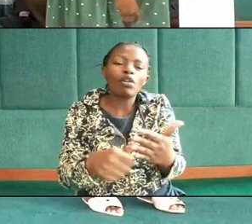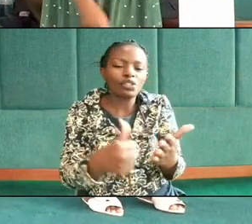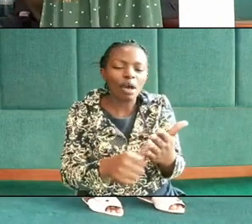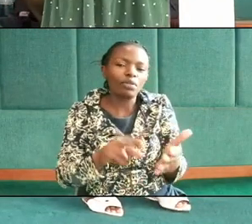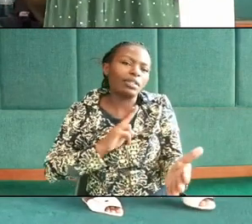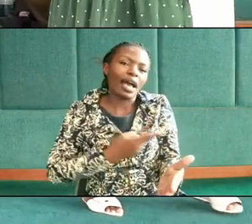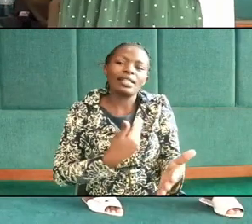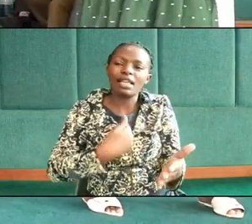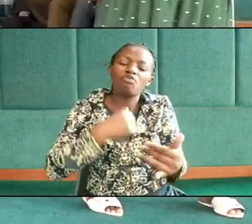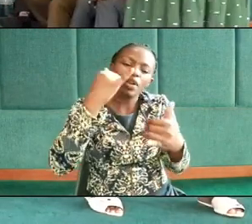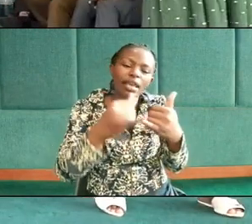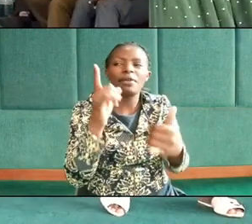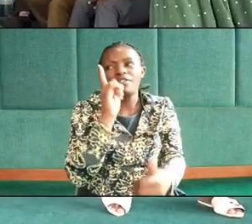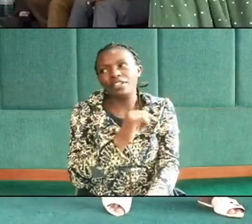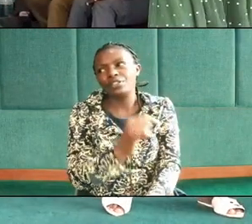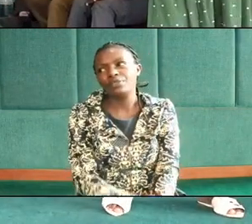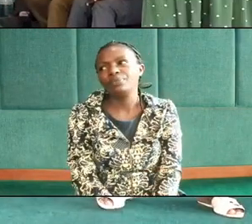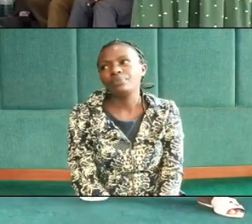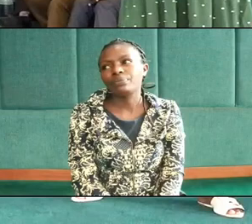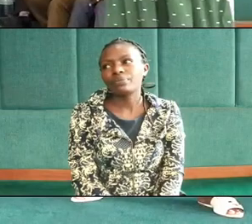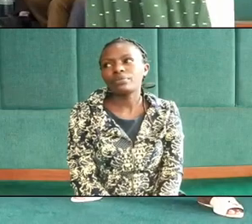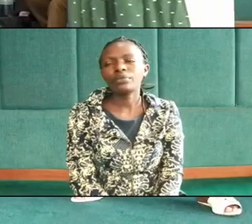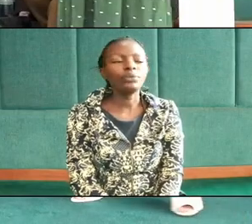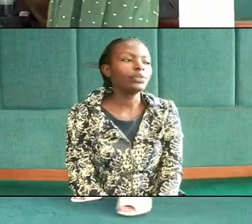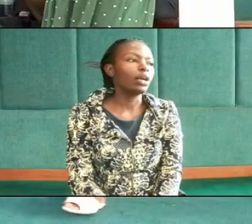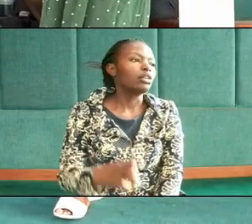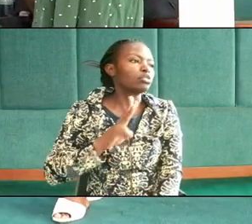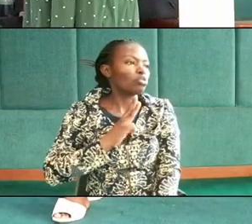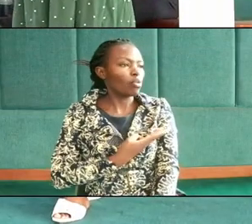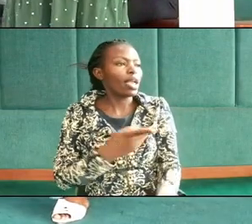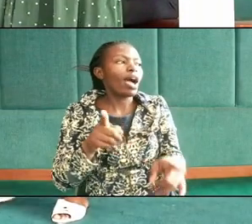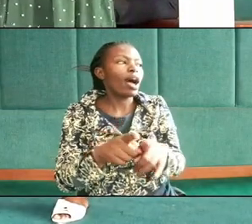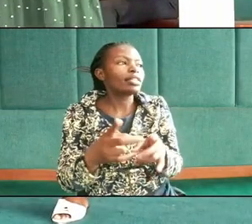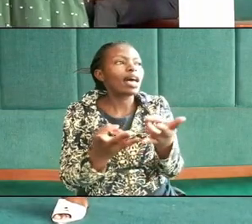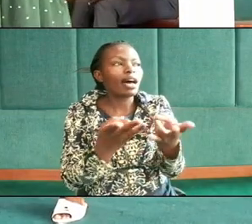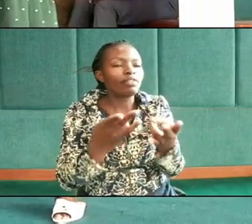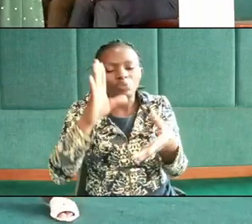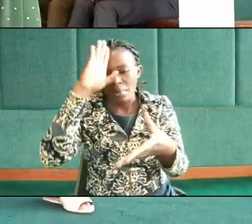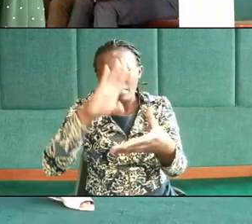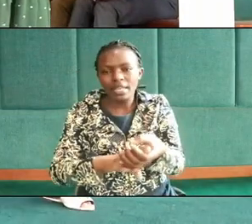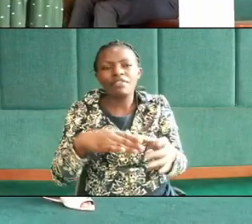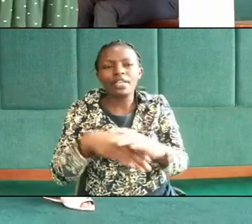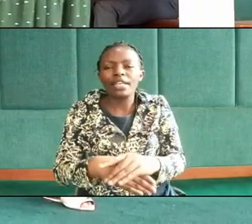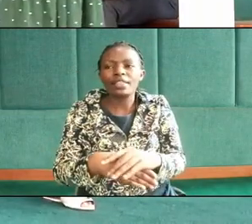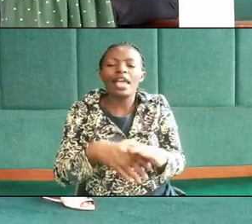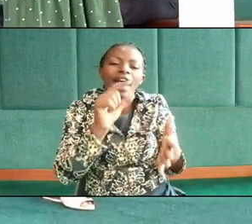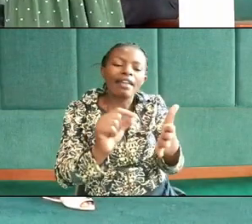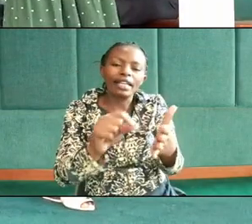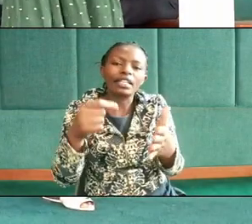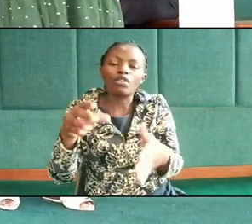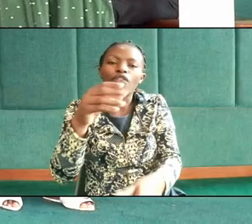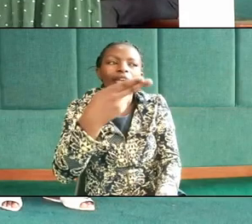to an end. And so today, we as Adventists believe in the writings of one